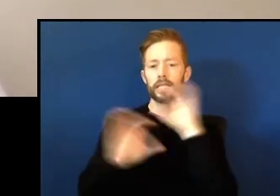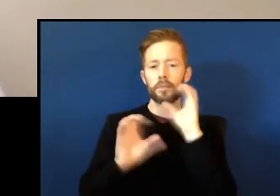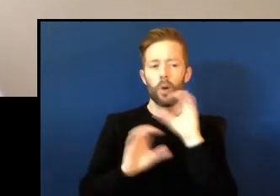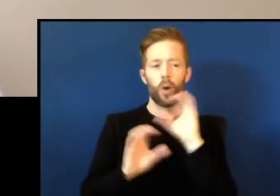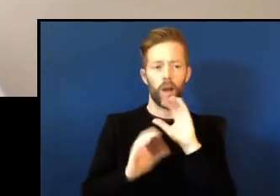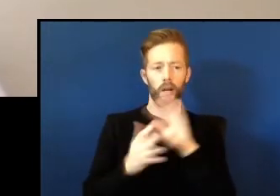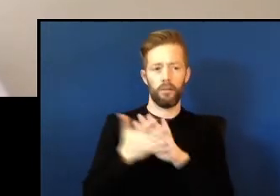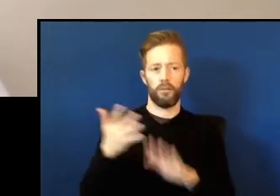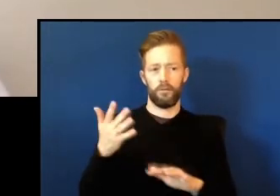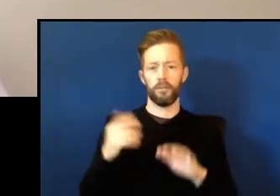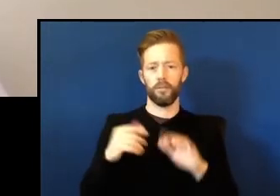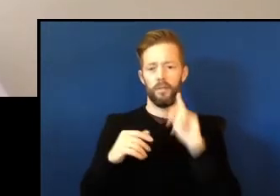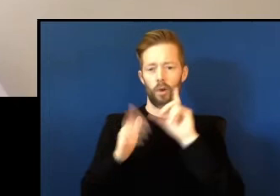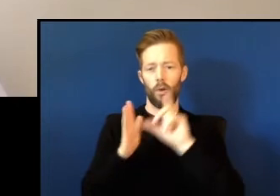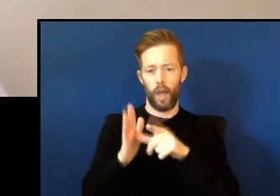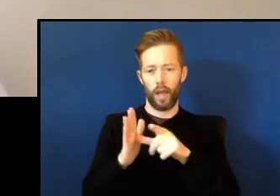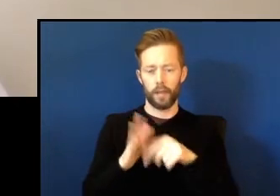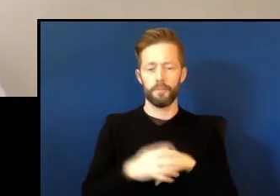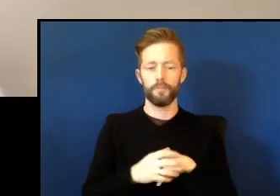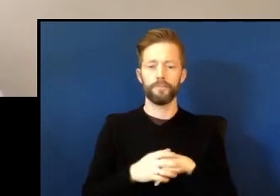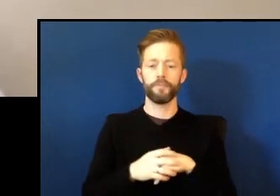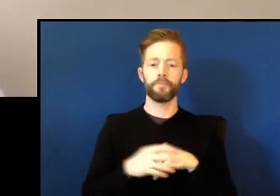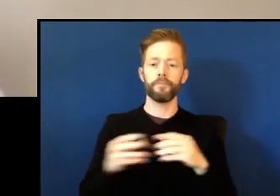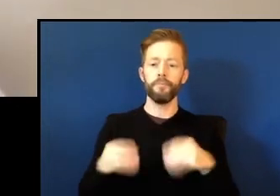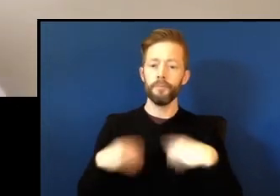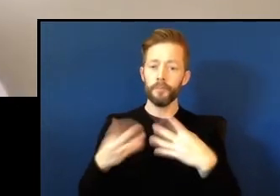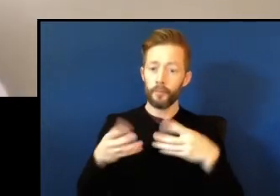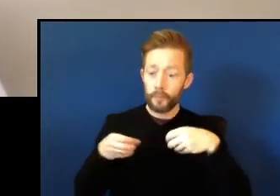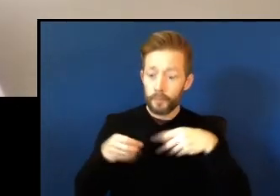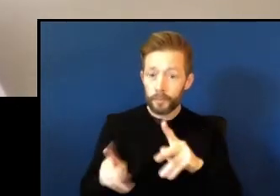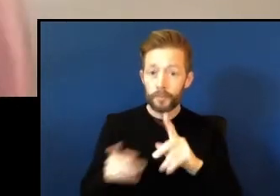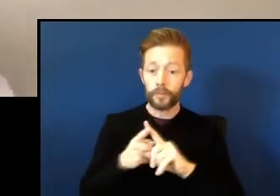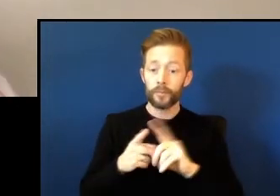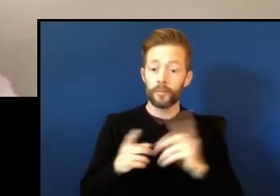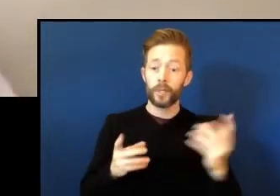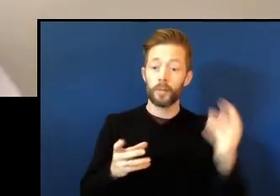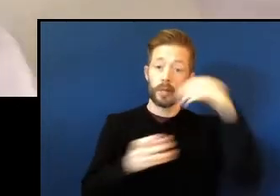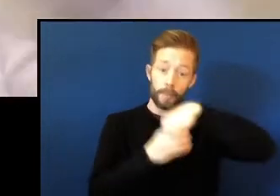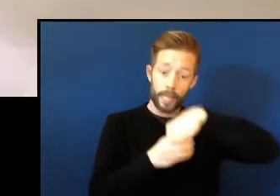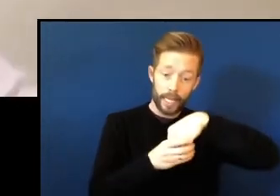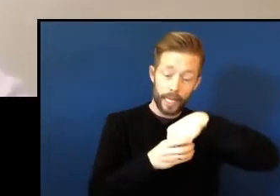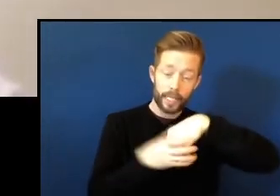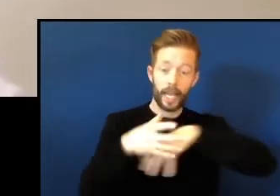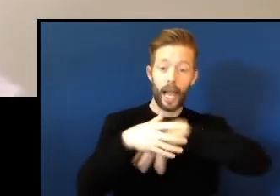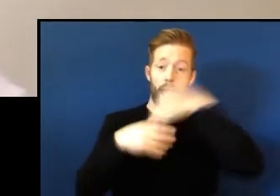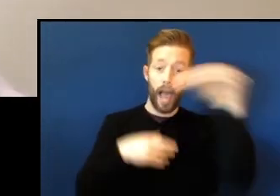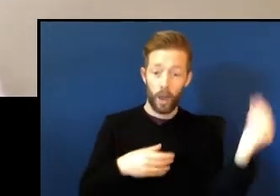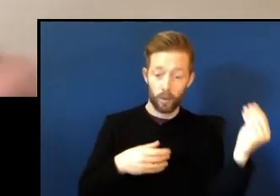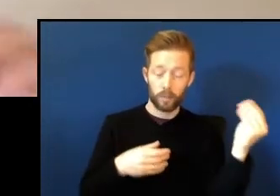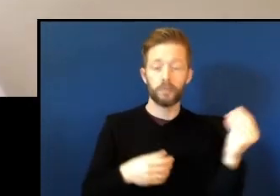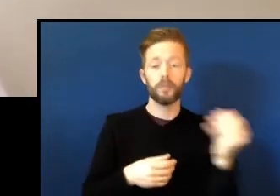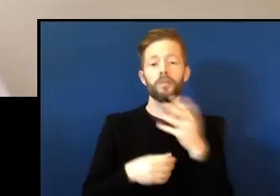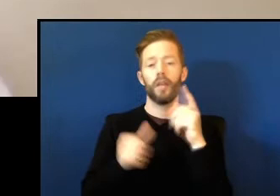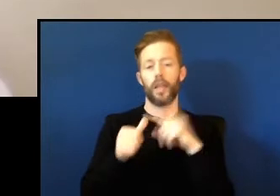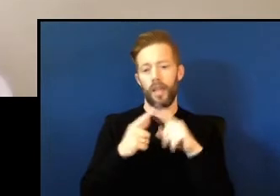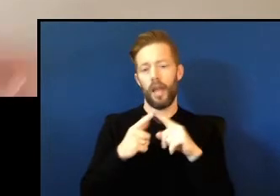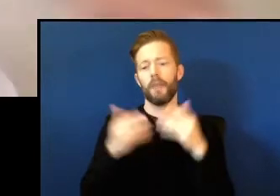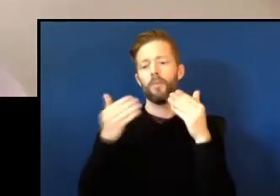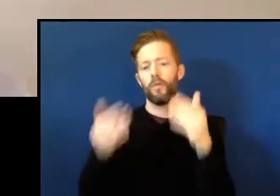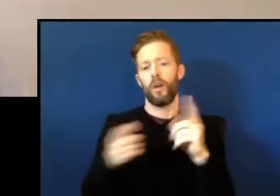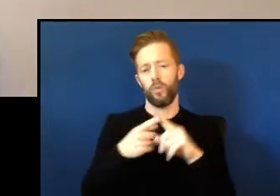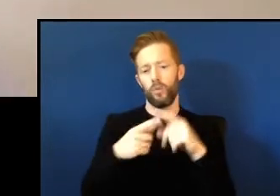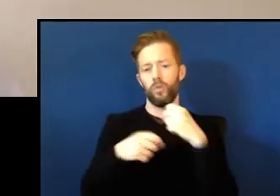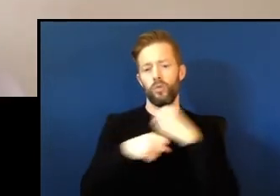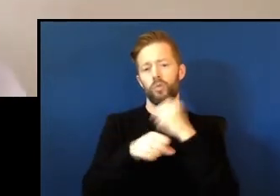explore those materials for a while, give them the opportunity to put them in bins, out of bins, and then move on